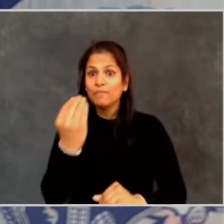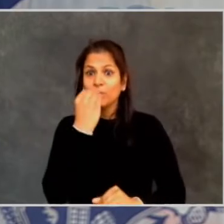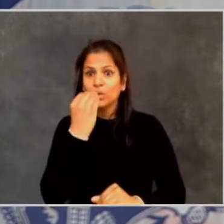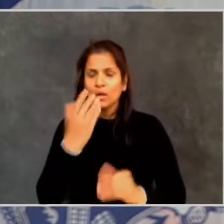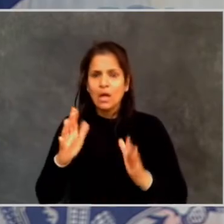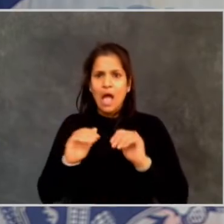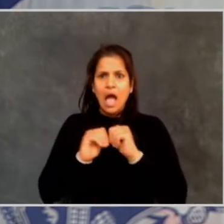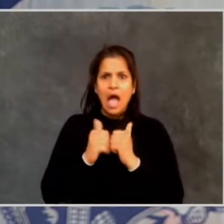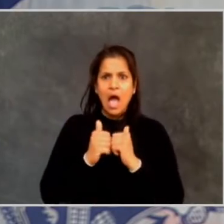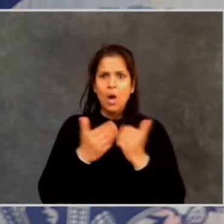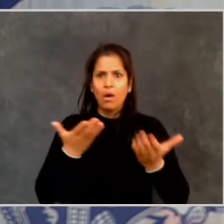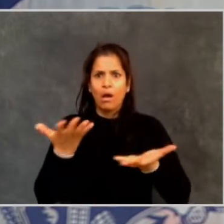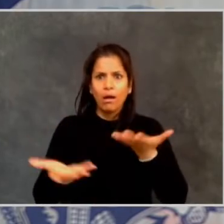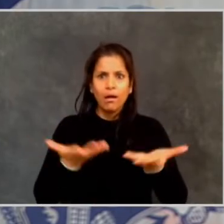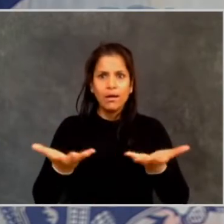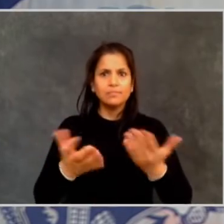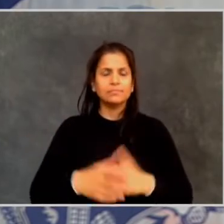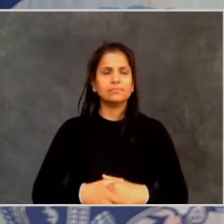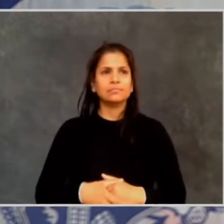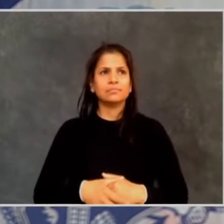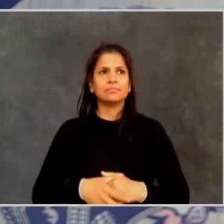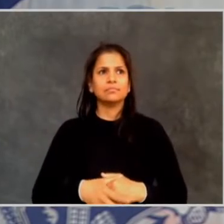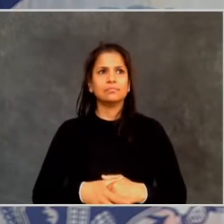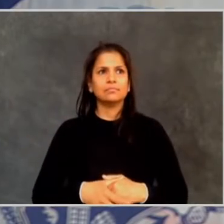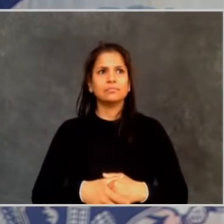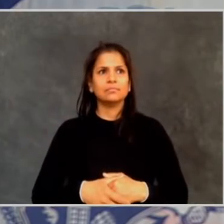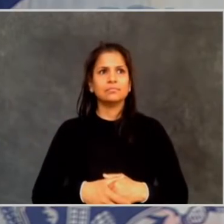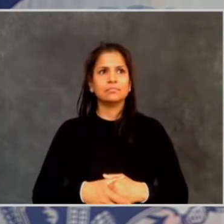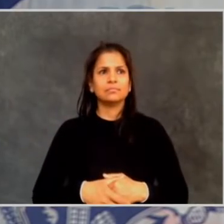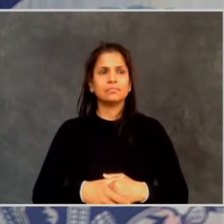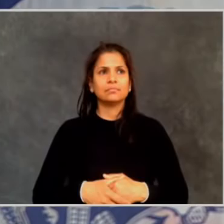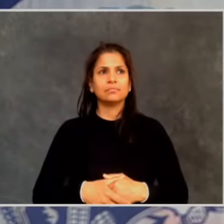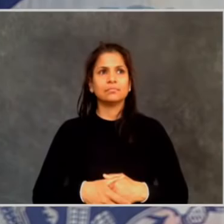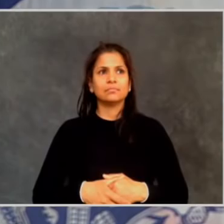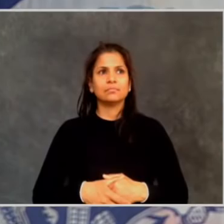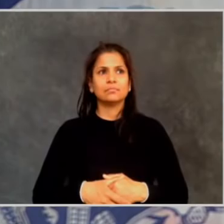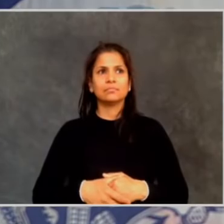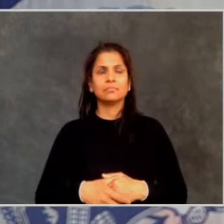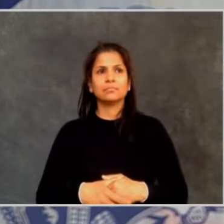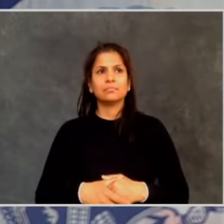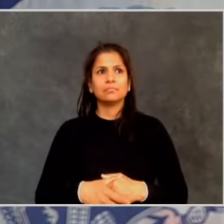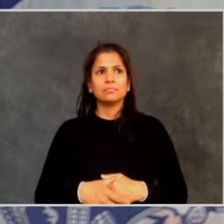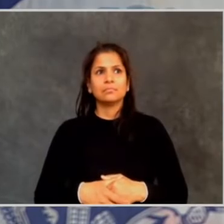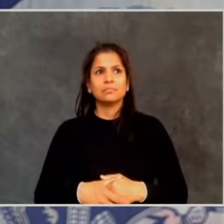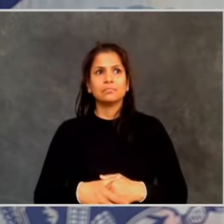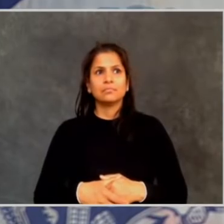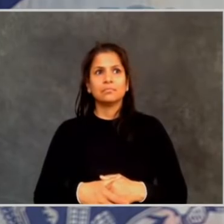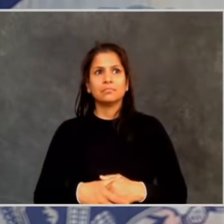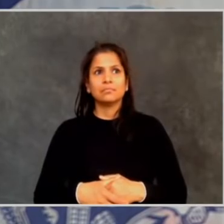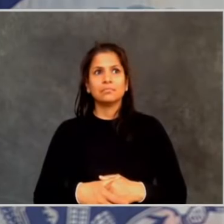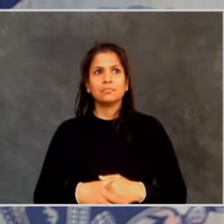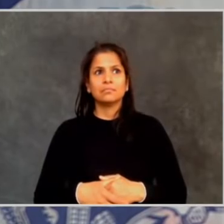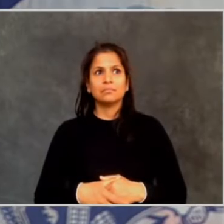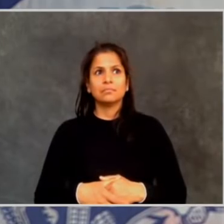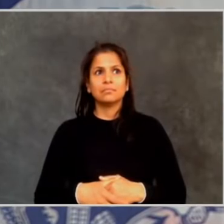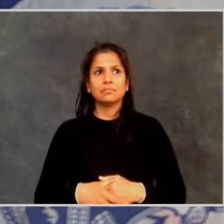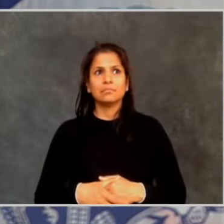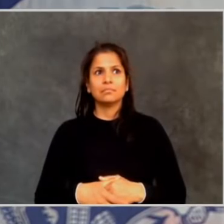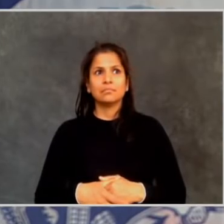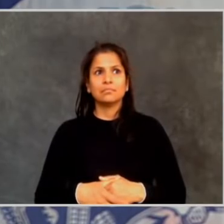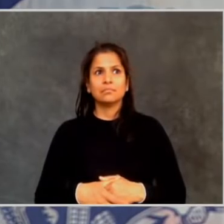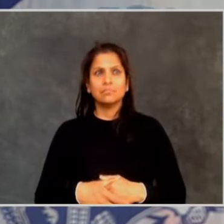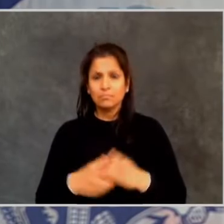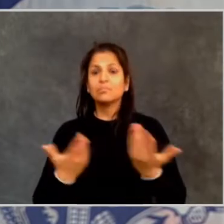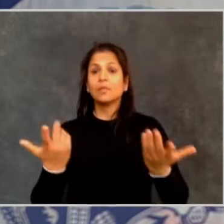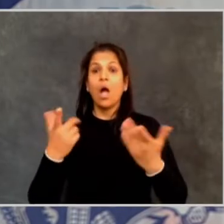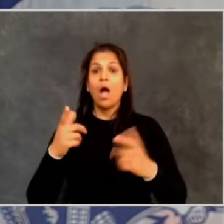make this crystal clear. When I announced a few weeks ago that Catherine Garcia would be our food czar, it